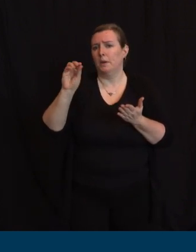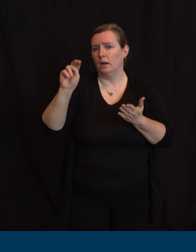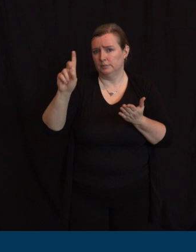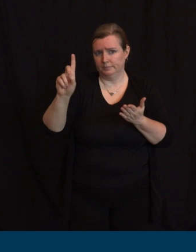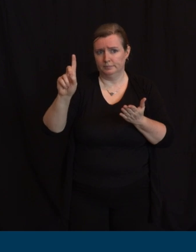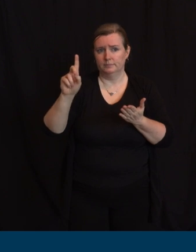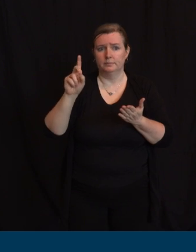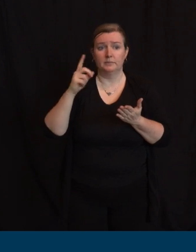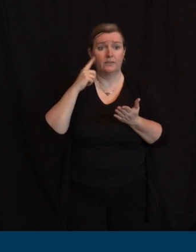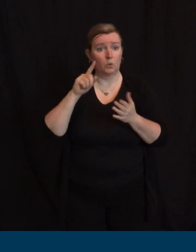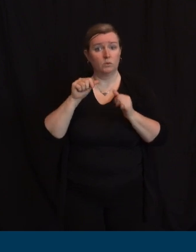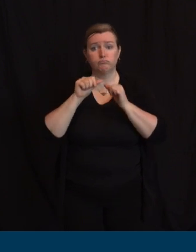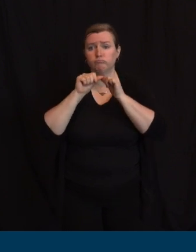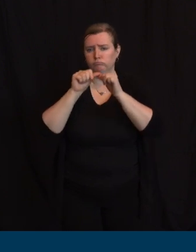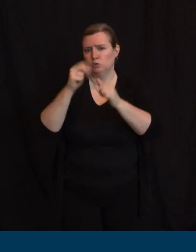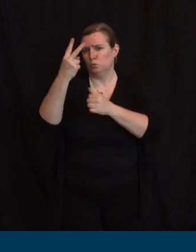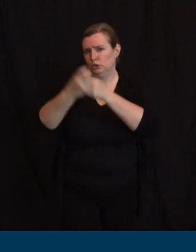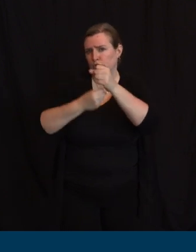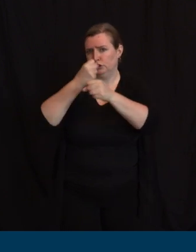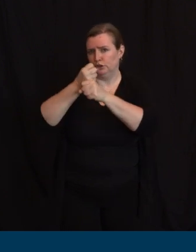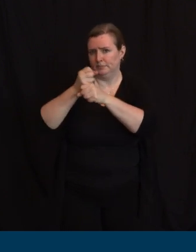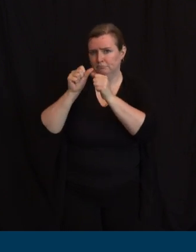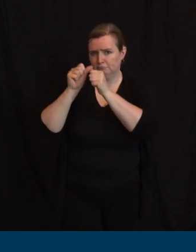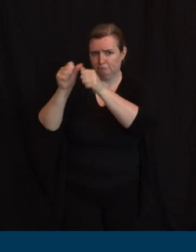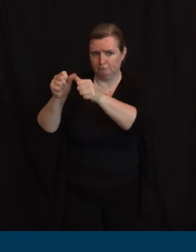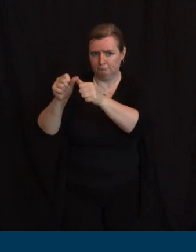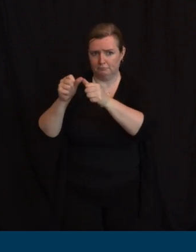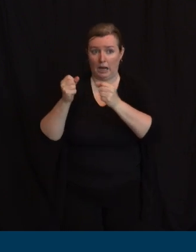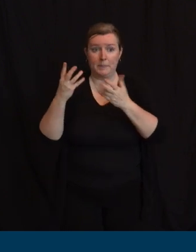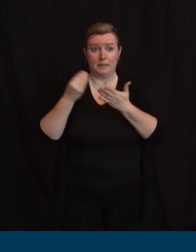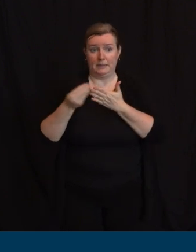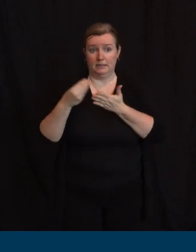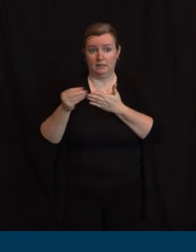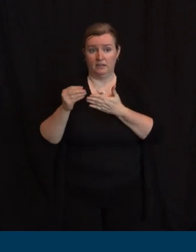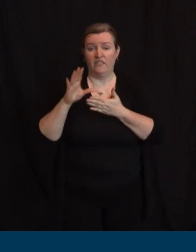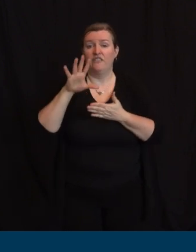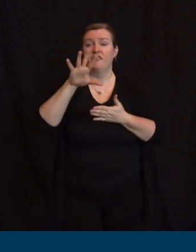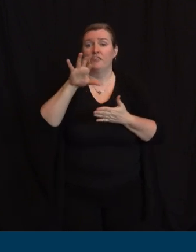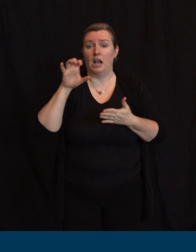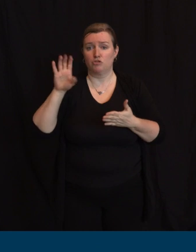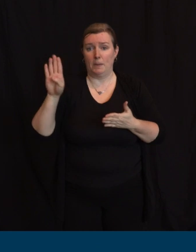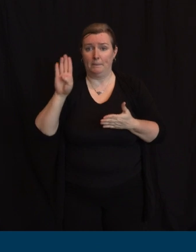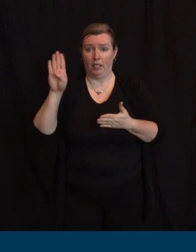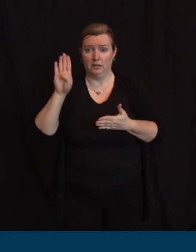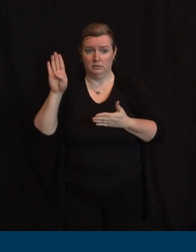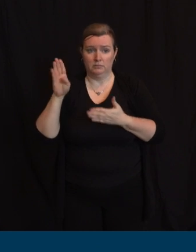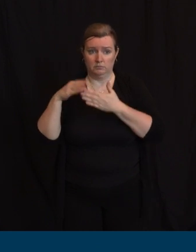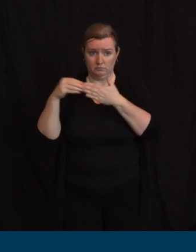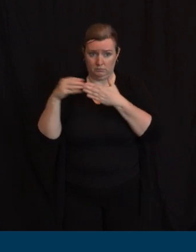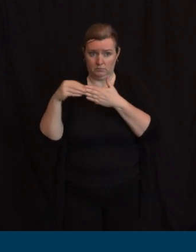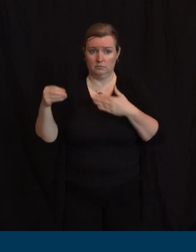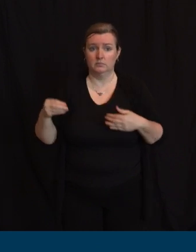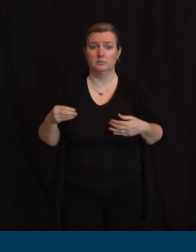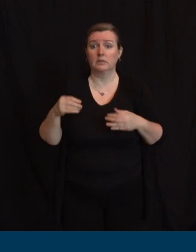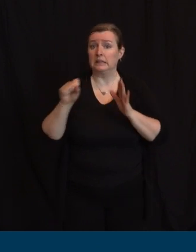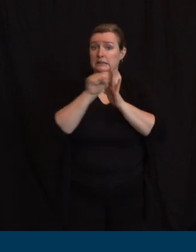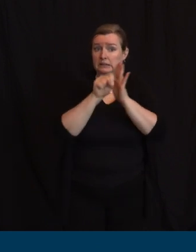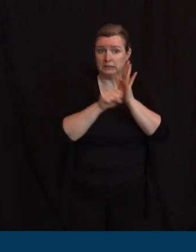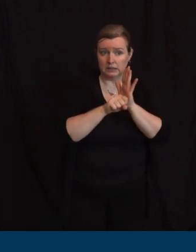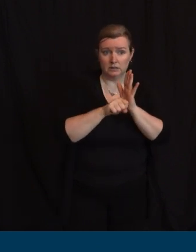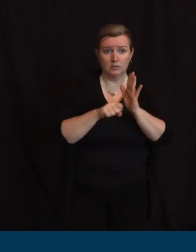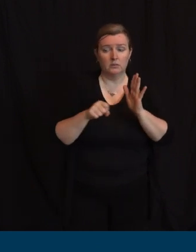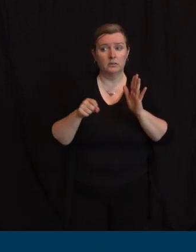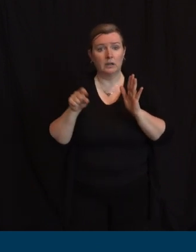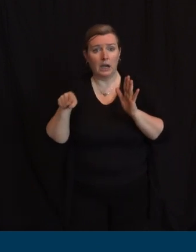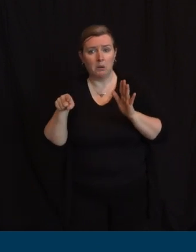in a program. And each state would be would be assessed, I think it's a